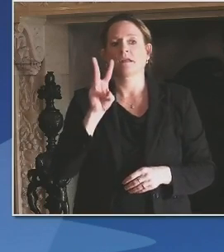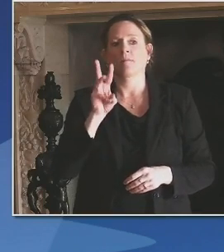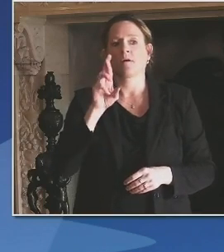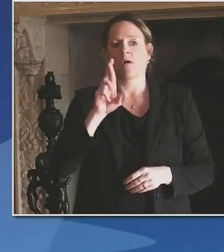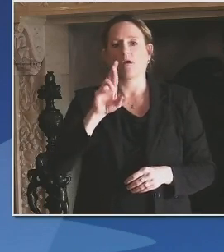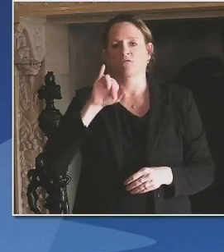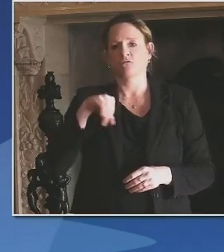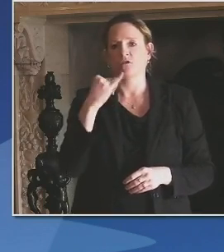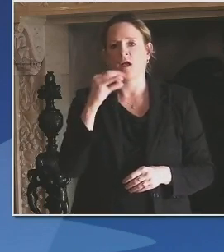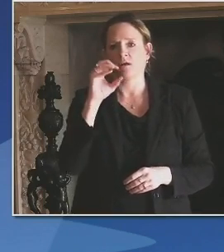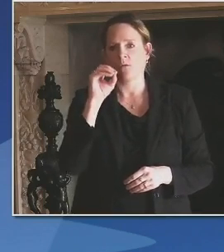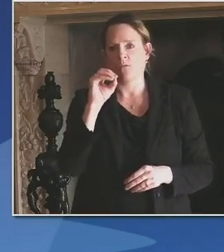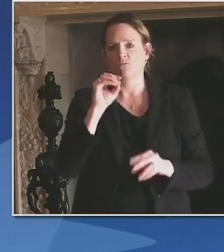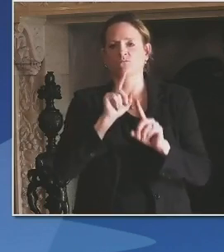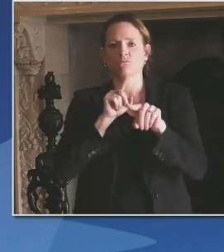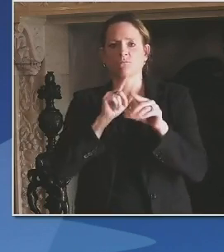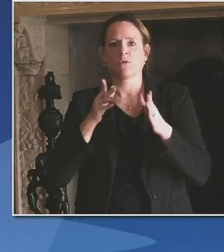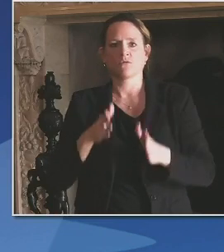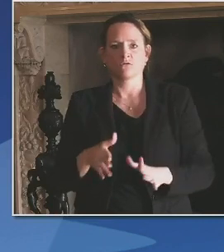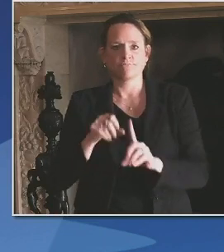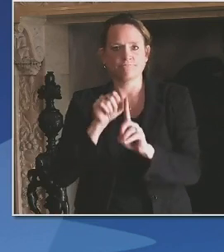WRJO.